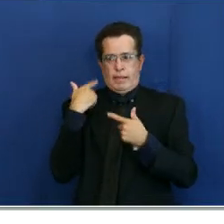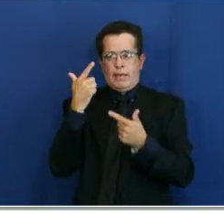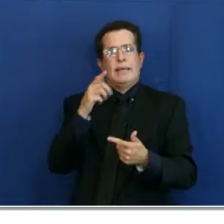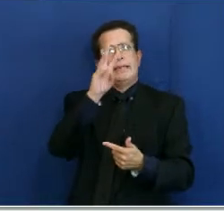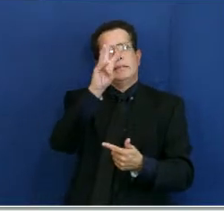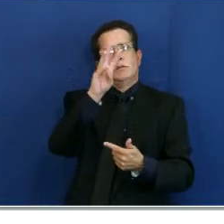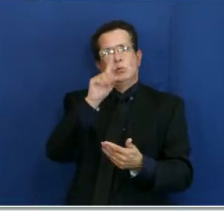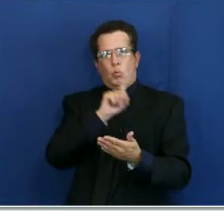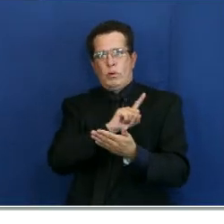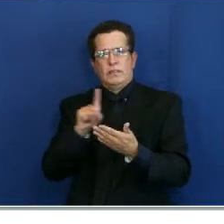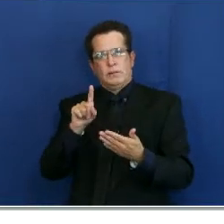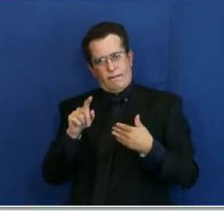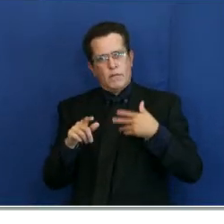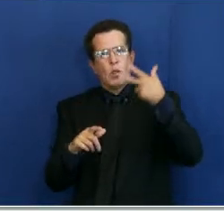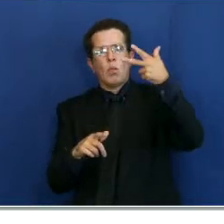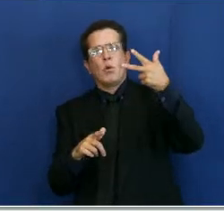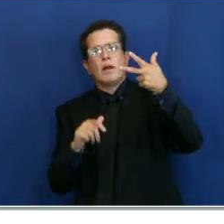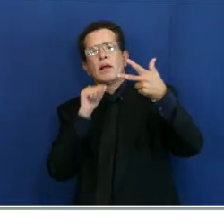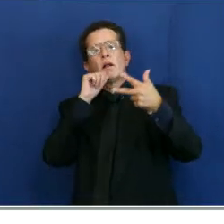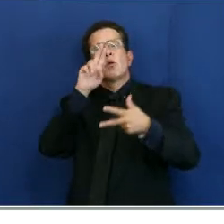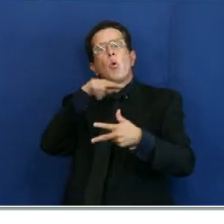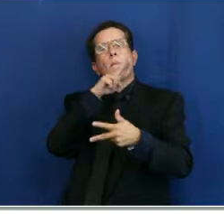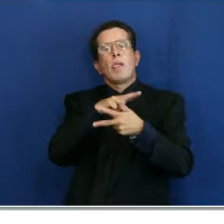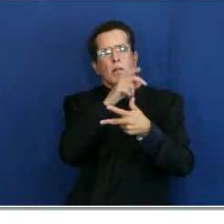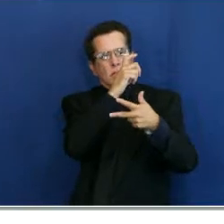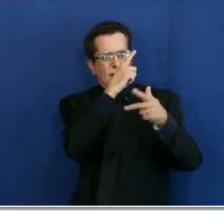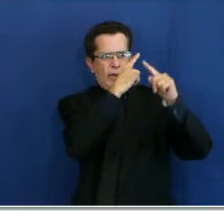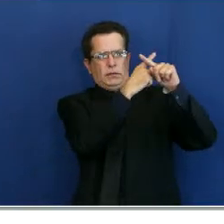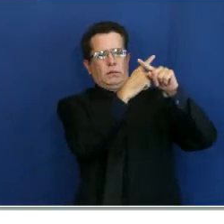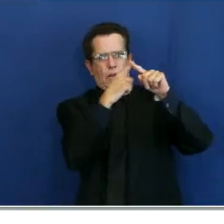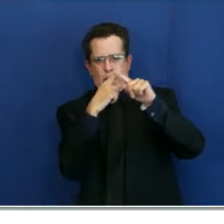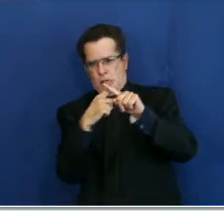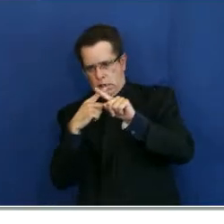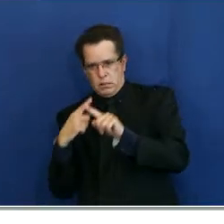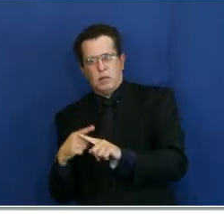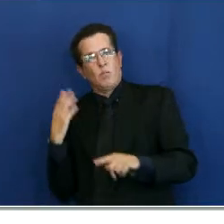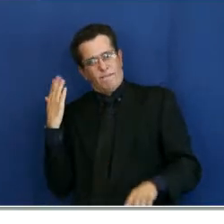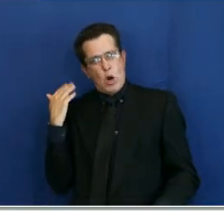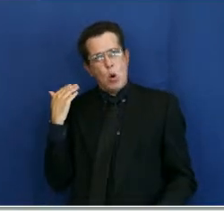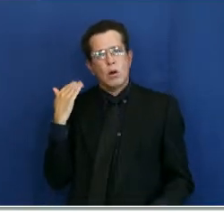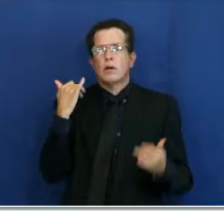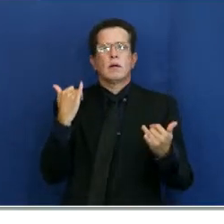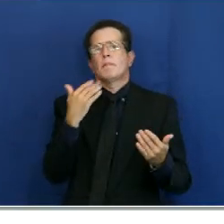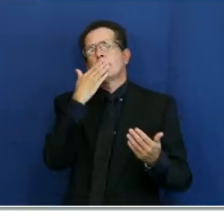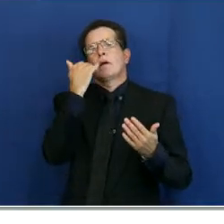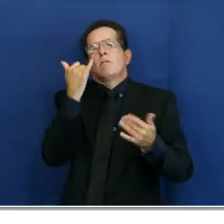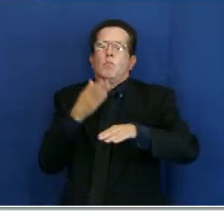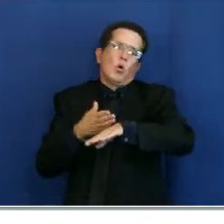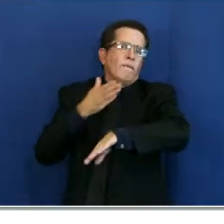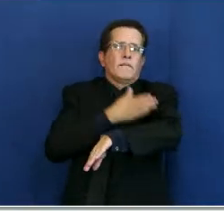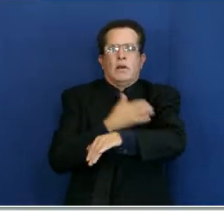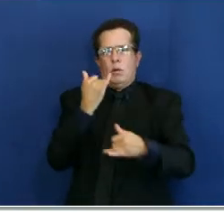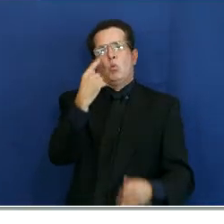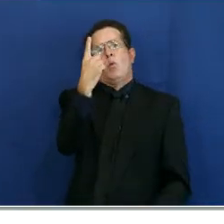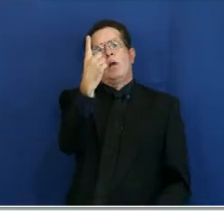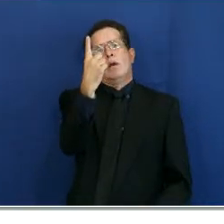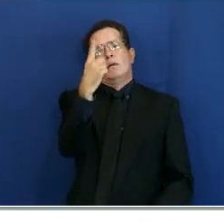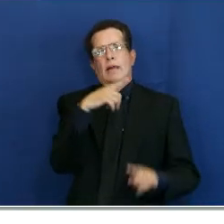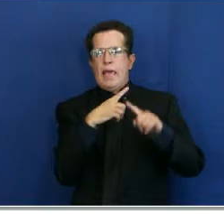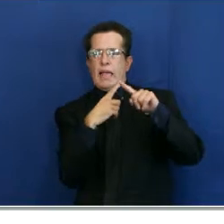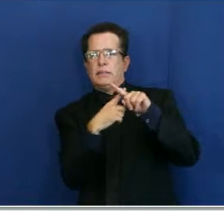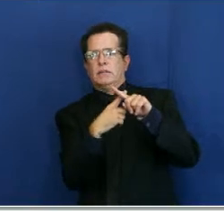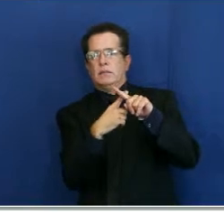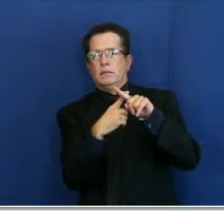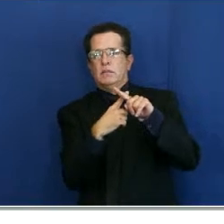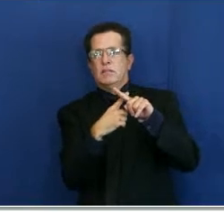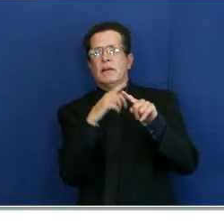3 abnormal triggers, and now we have only 1. Previously, case rates and